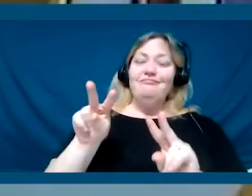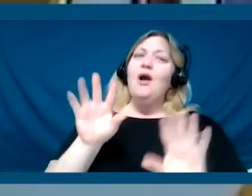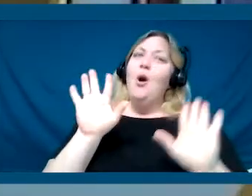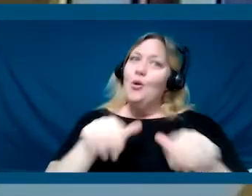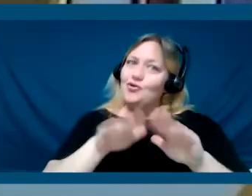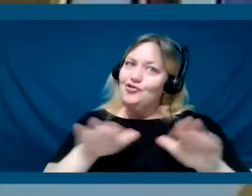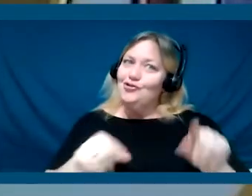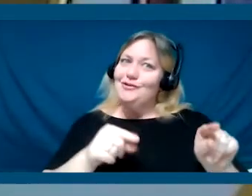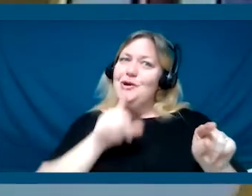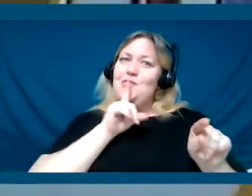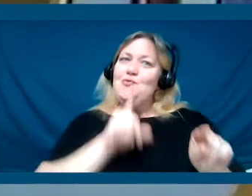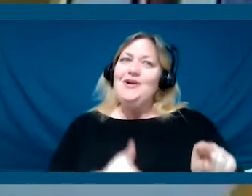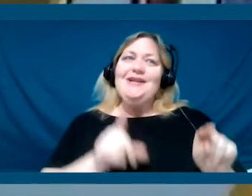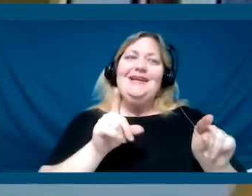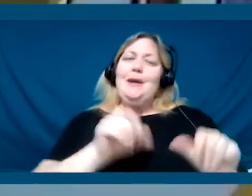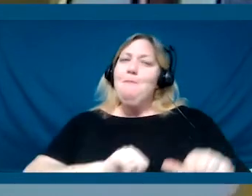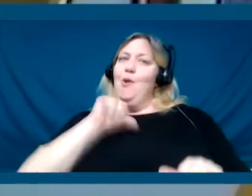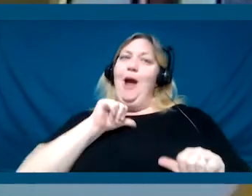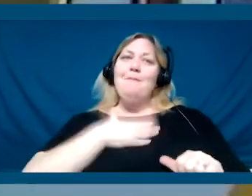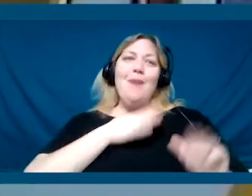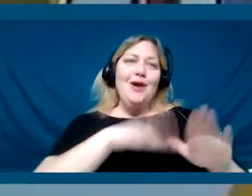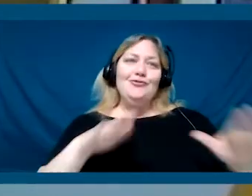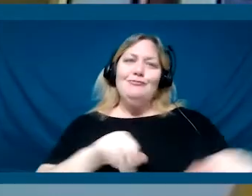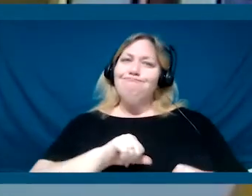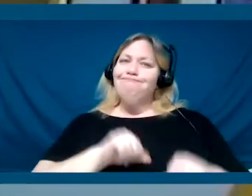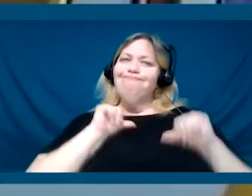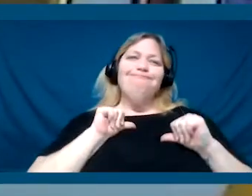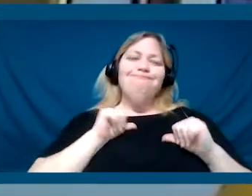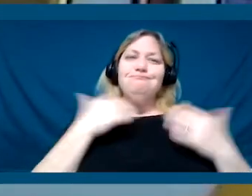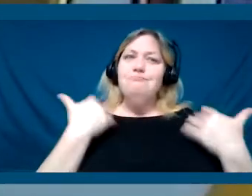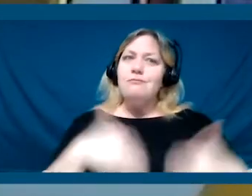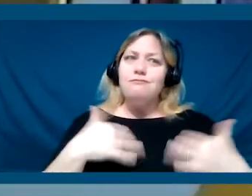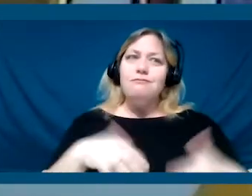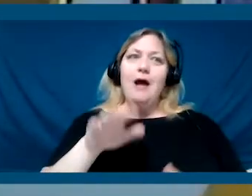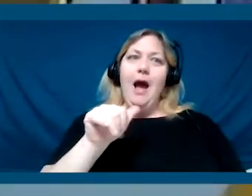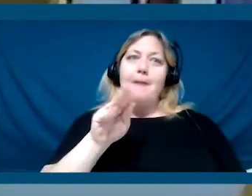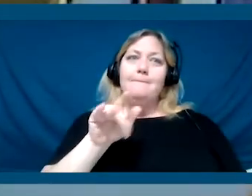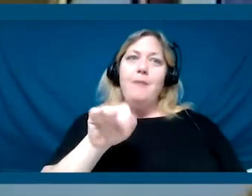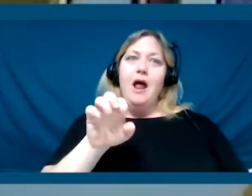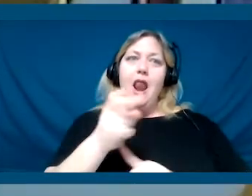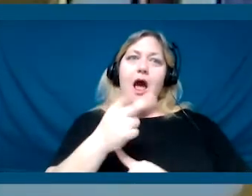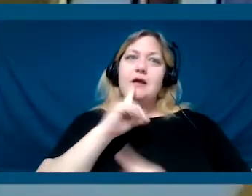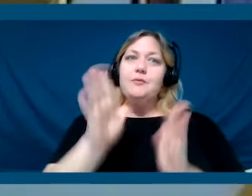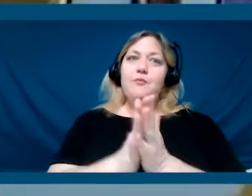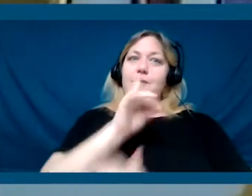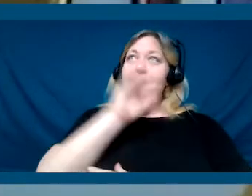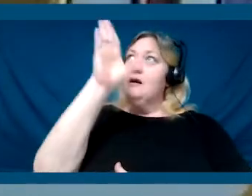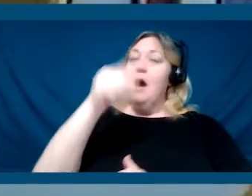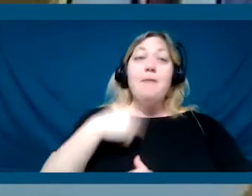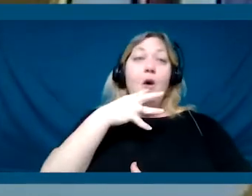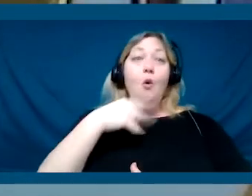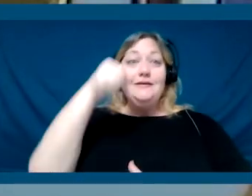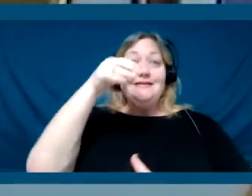I'm so incredibly proud of mine. Alhamdulillah, which is praise be to God. My eldest